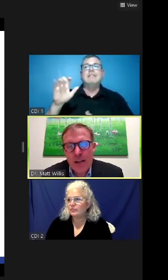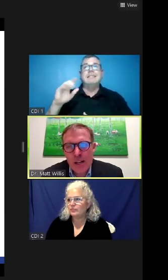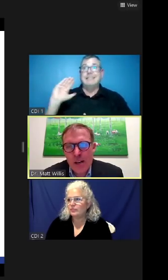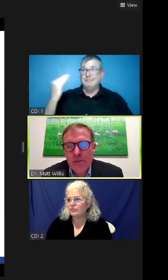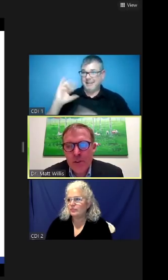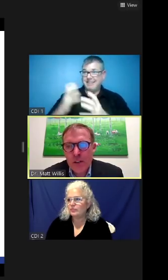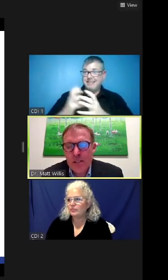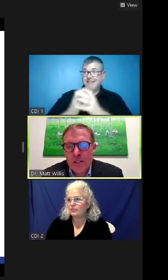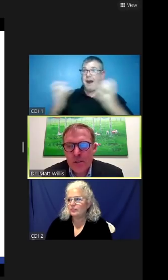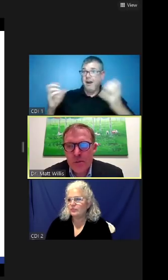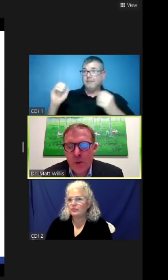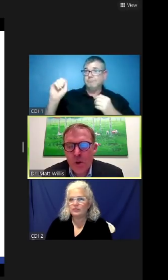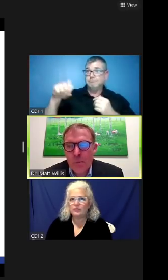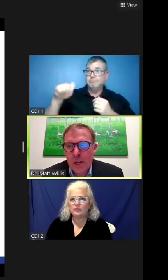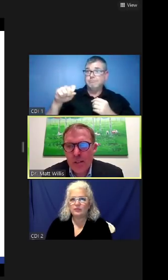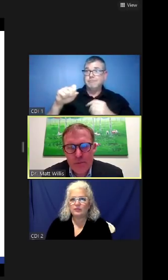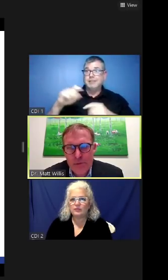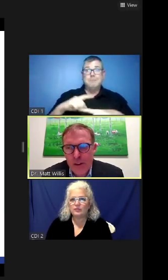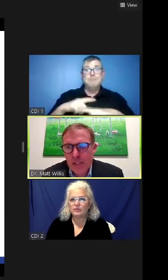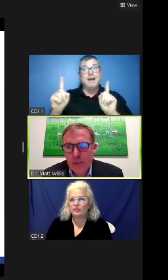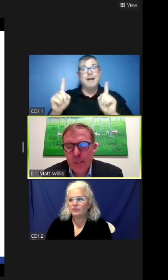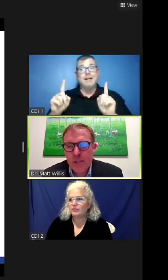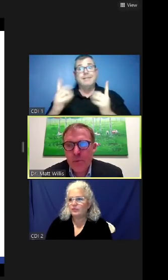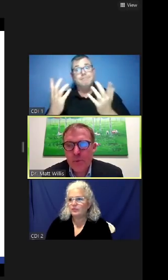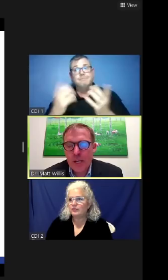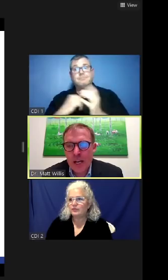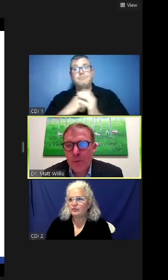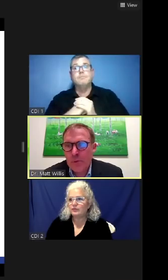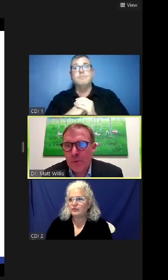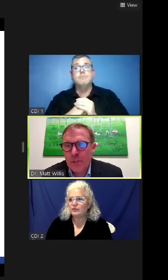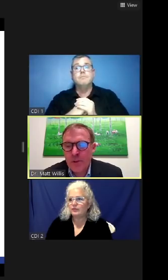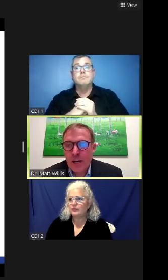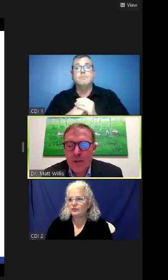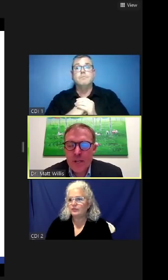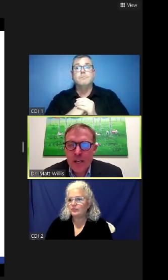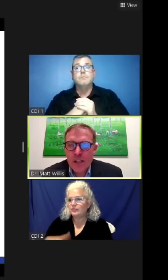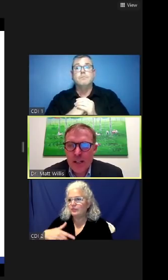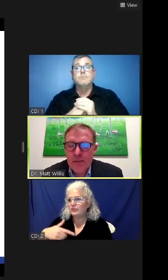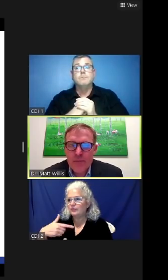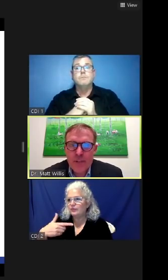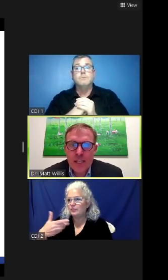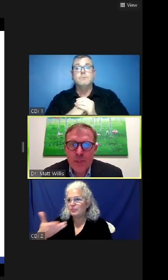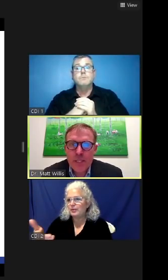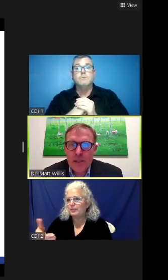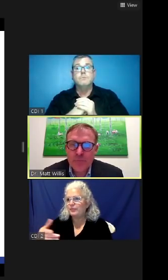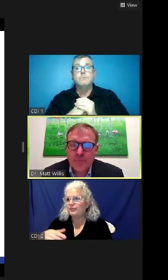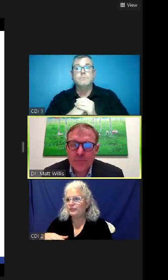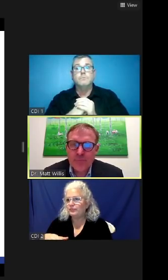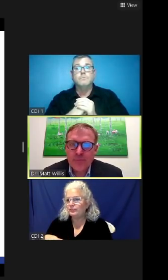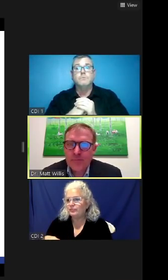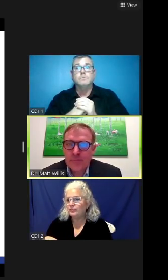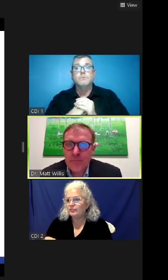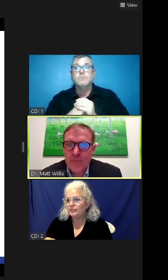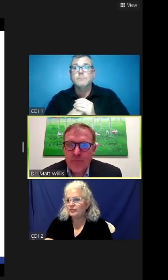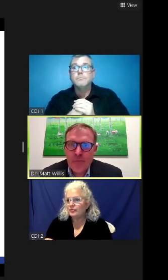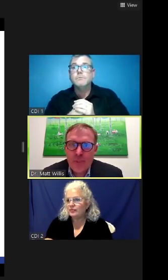it's not enough for us to go beyond some very limited groups right now, which we'll describe later. Next, please.